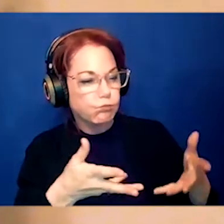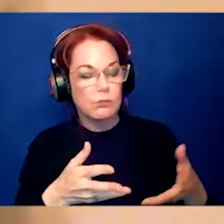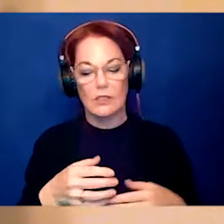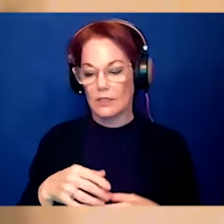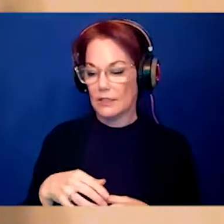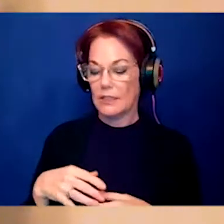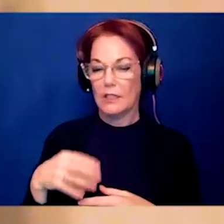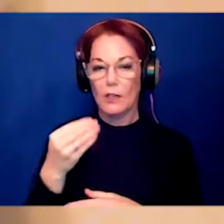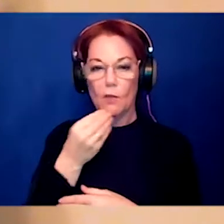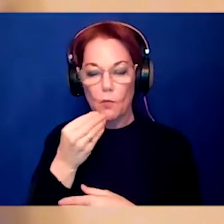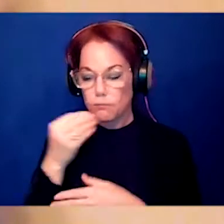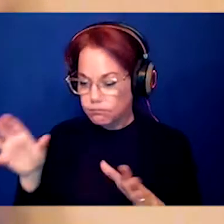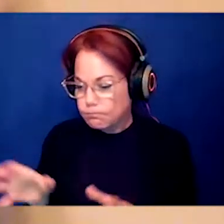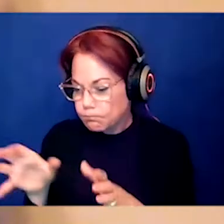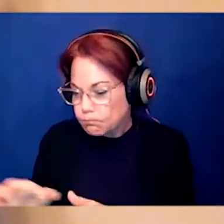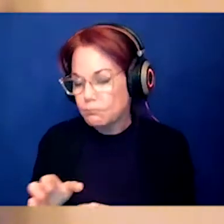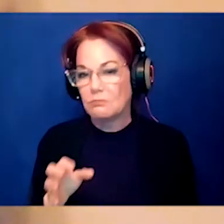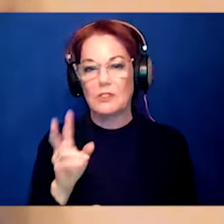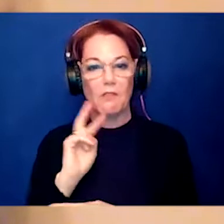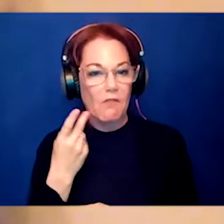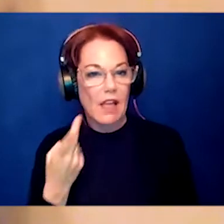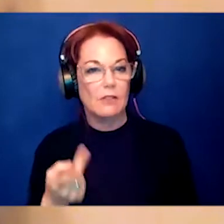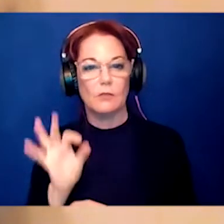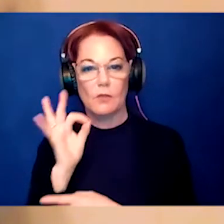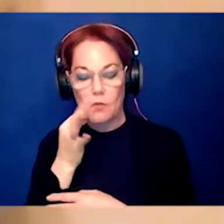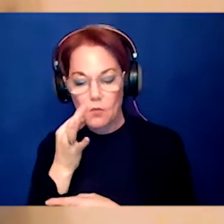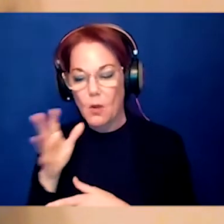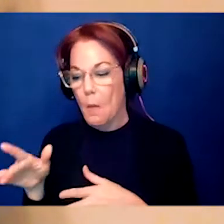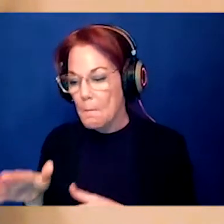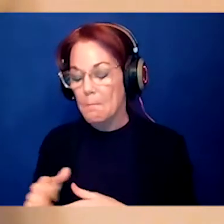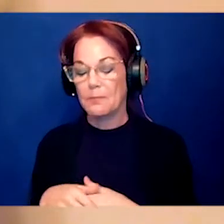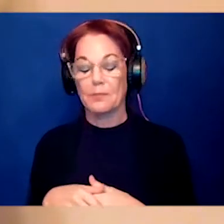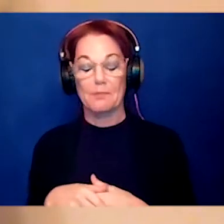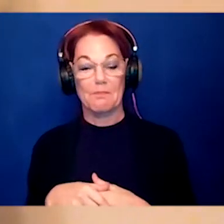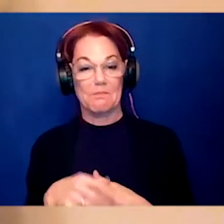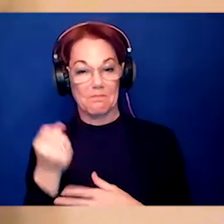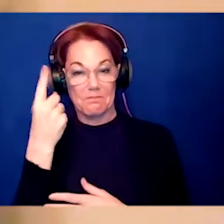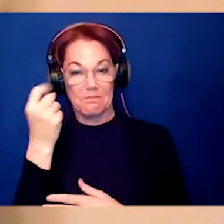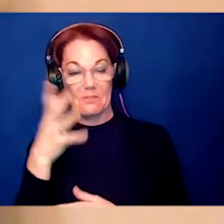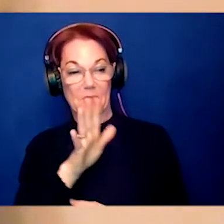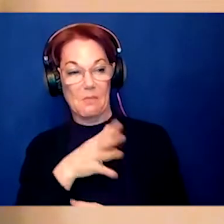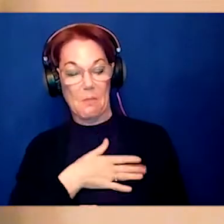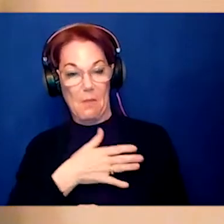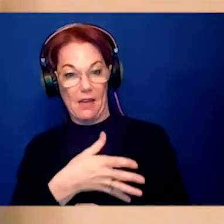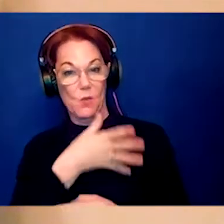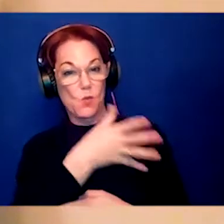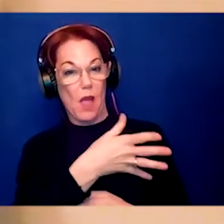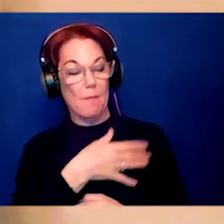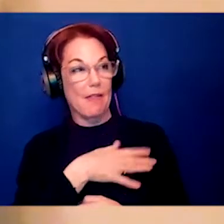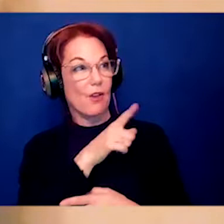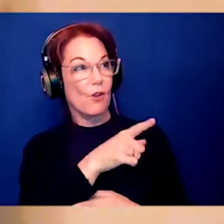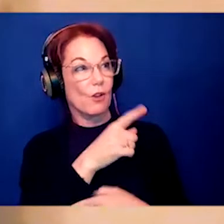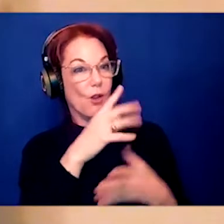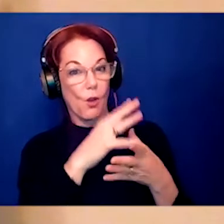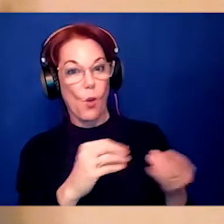Young children like me got captivated by my grandmother's wisdom and listening to her stories,